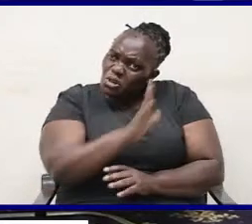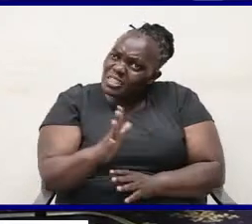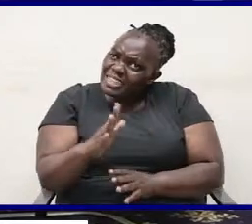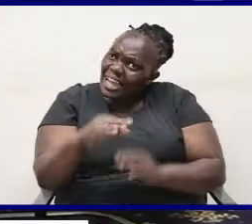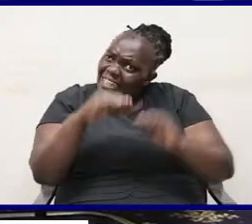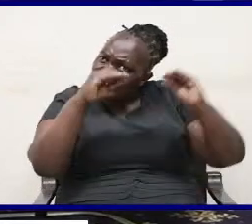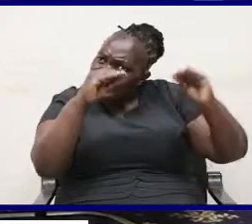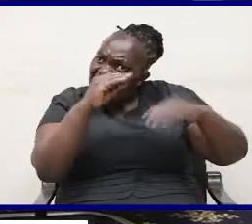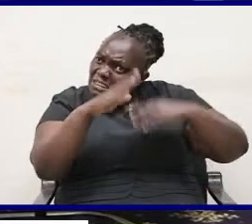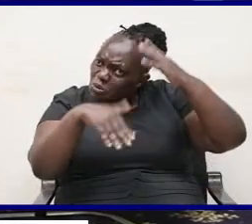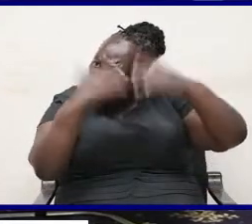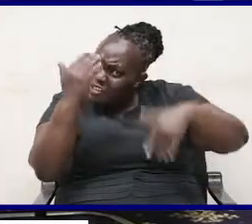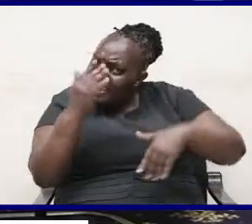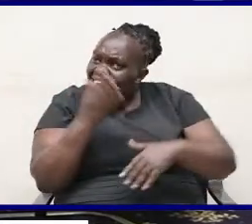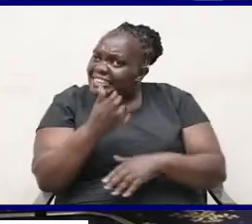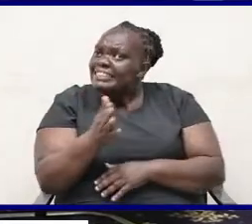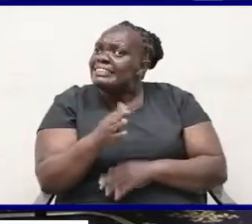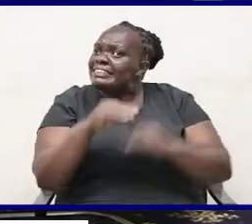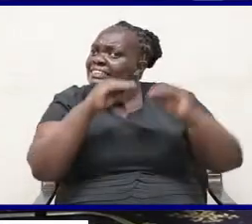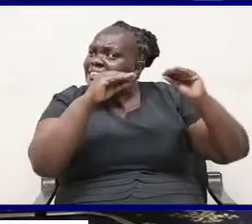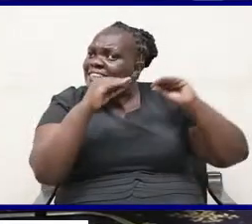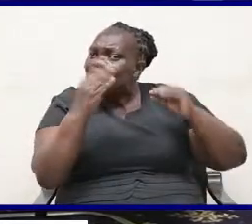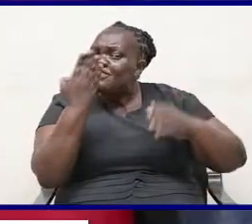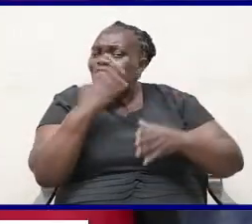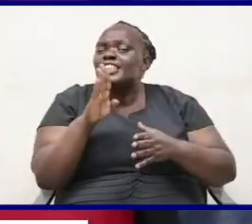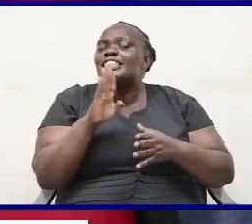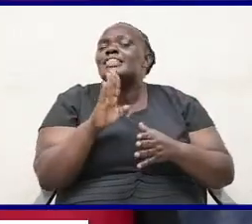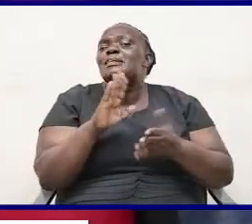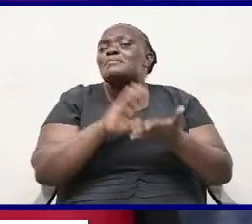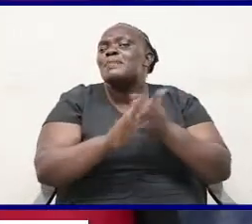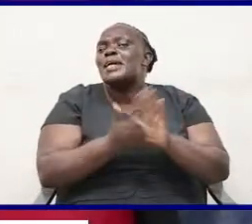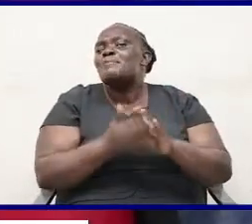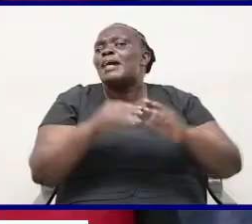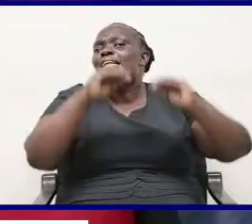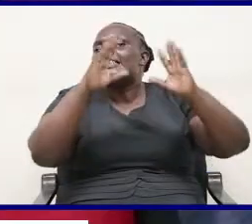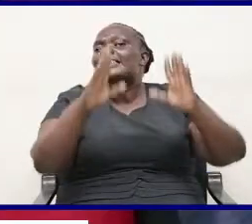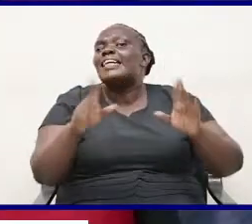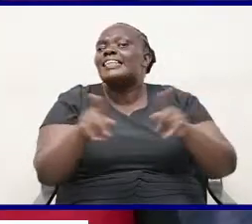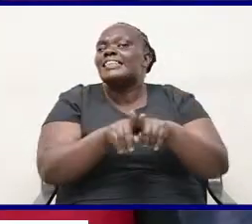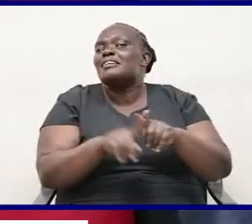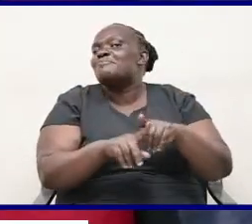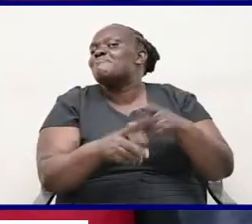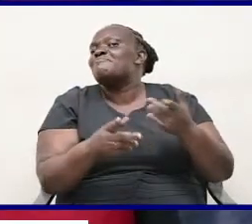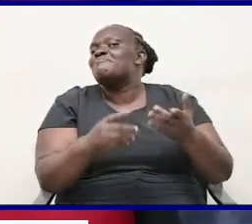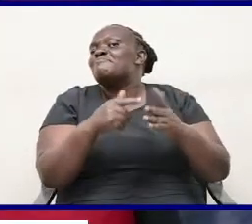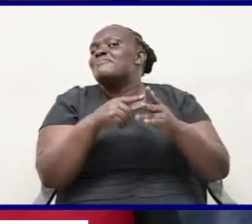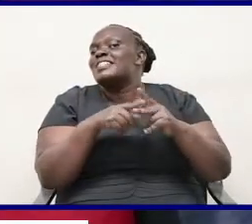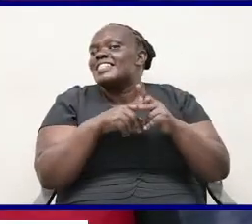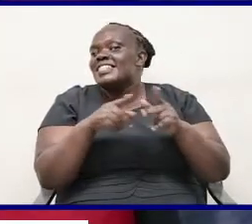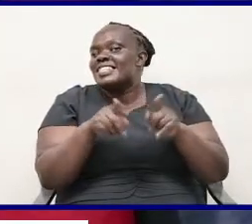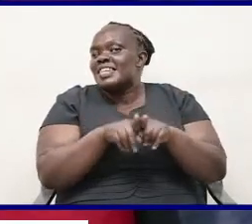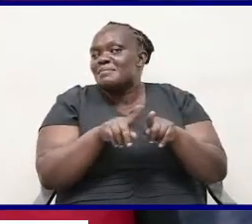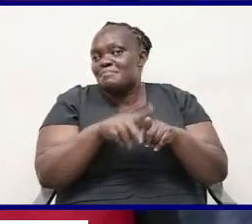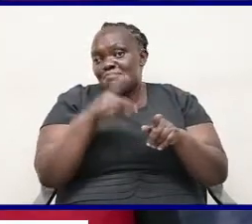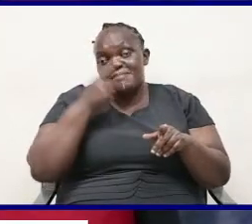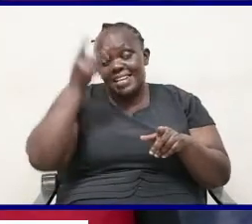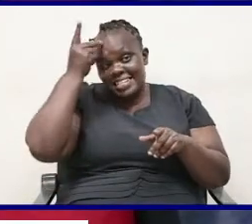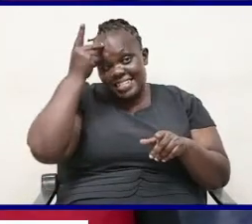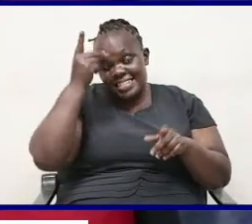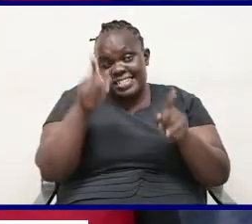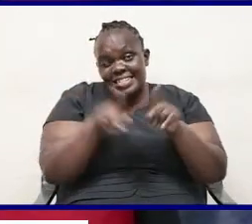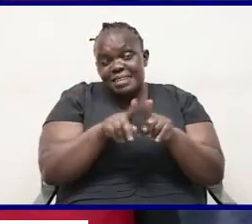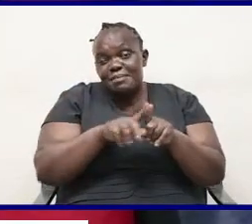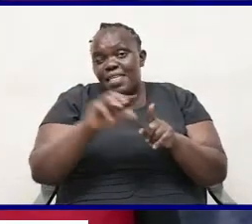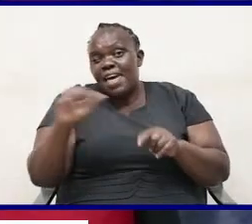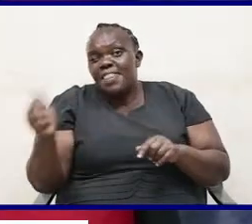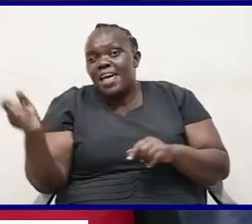umefundisha mpaka ile shule ambayo ulisomea wewe mwenyewe. Yeah, nimefundisha. So you also became a teacher like your parents? I also became a teacher like my parents. Wow. And